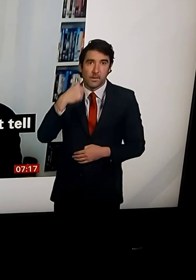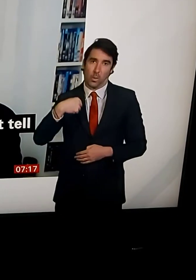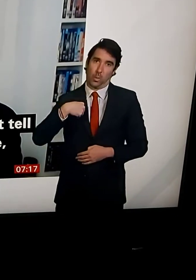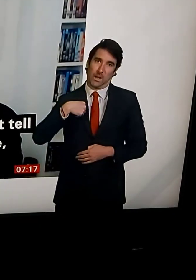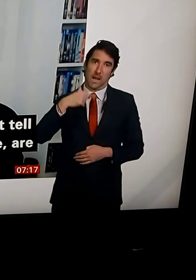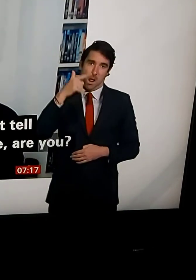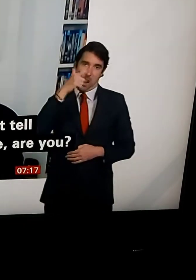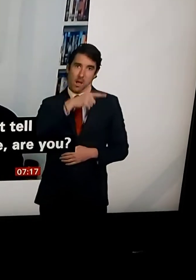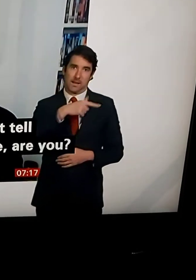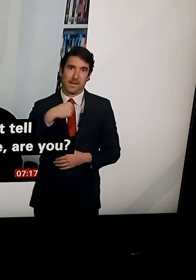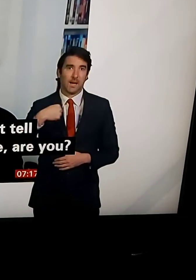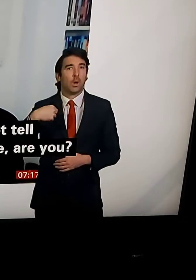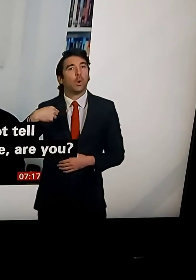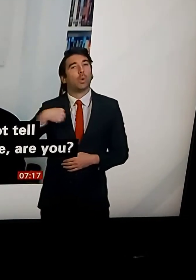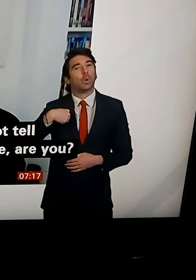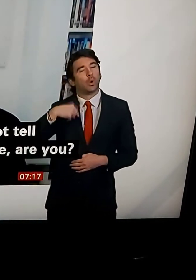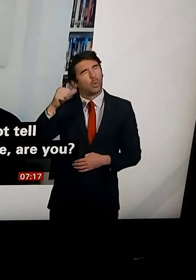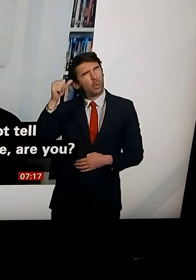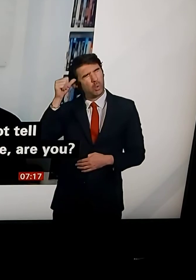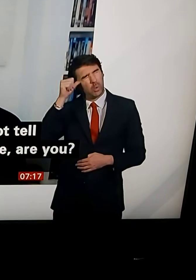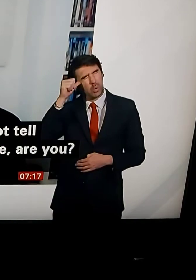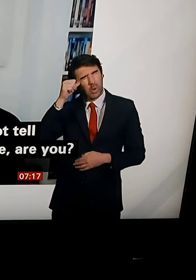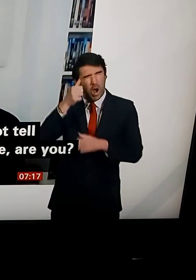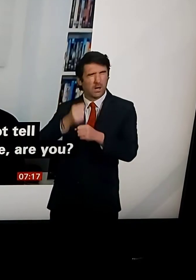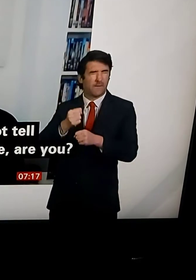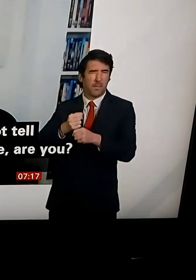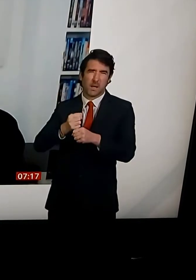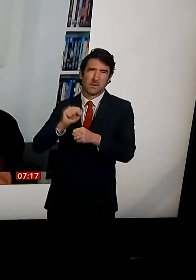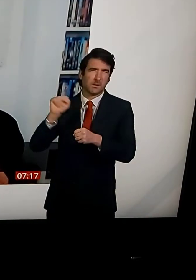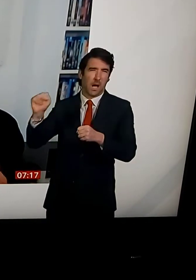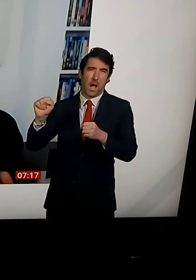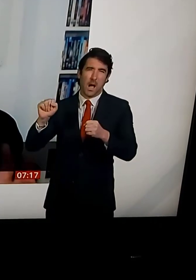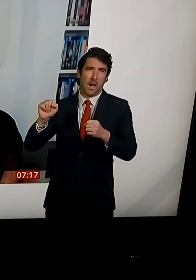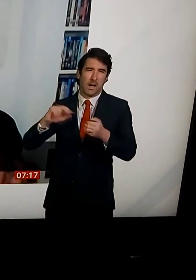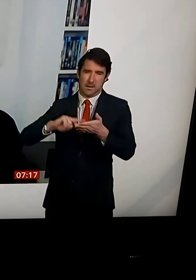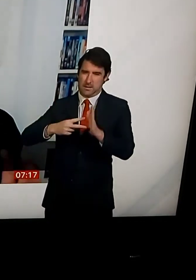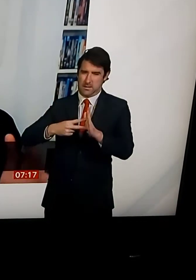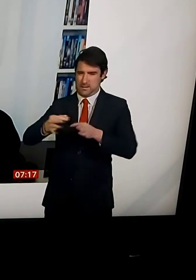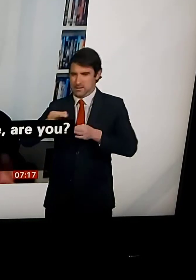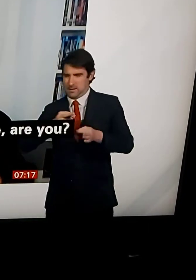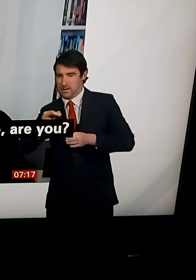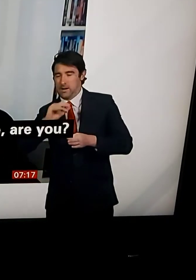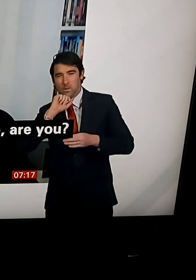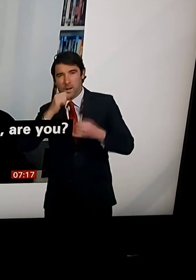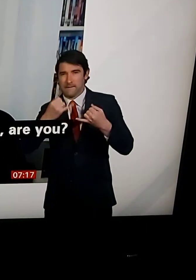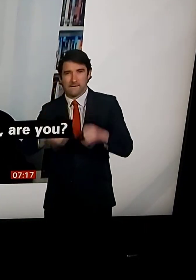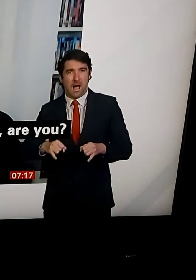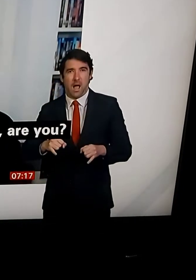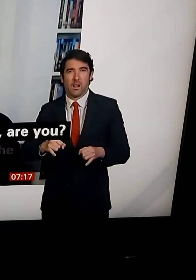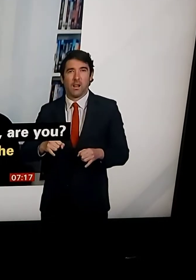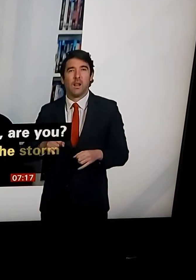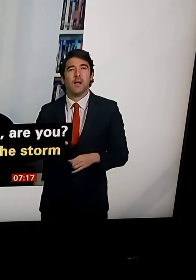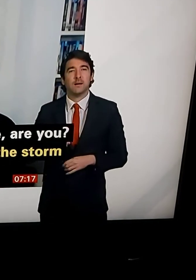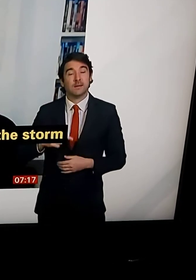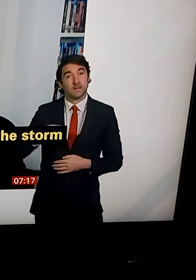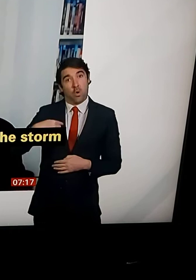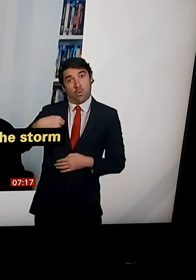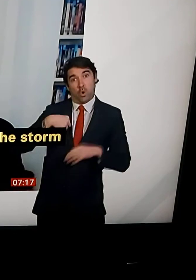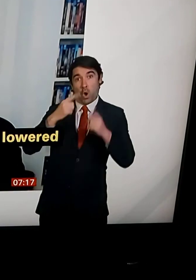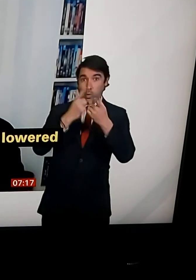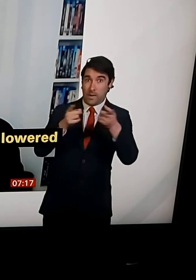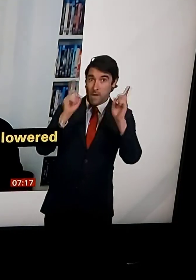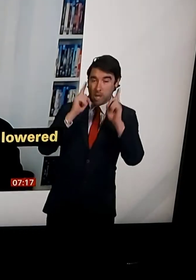We dramatically lowered grades. We've got loads of accommodation. And if we're not talking about medicine and midwifery, where there's this